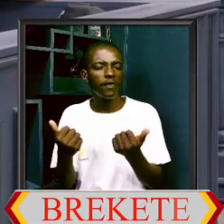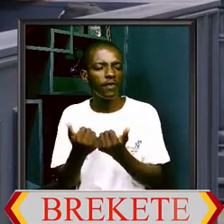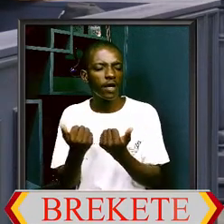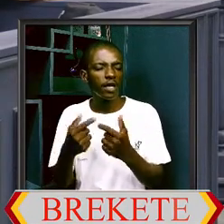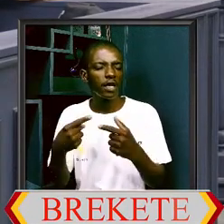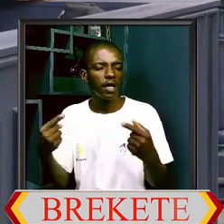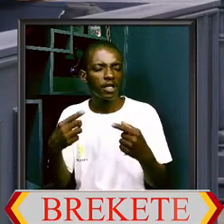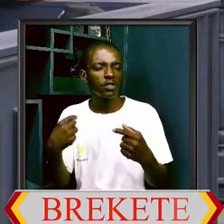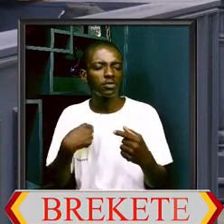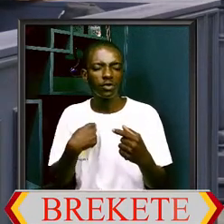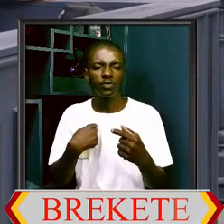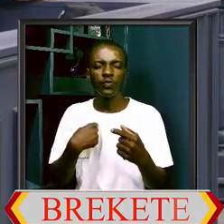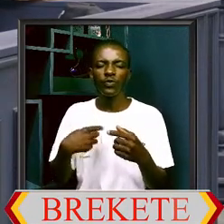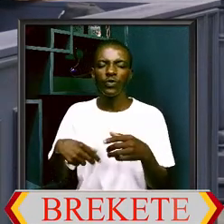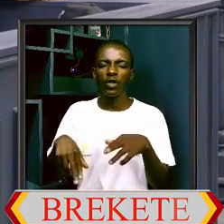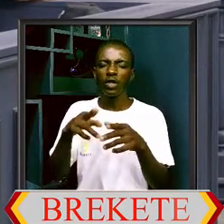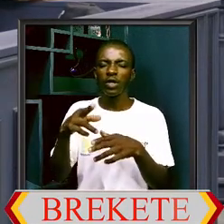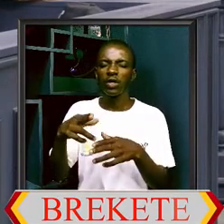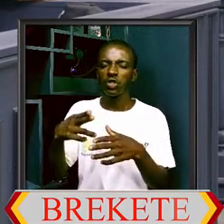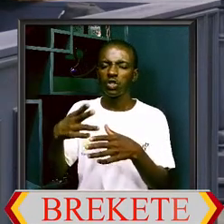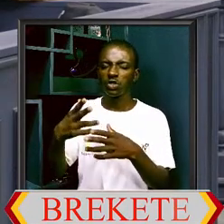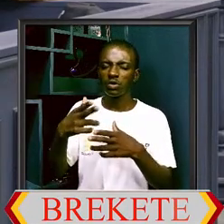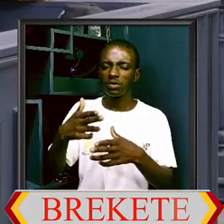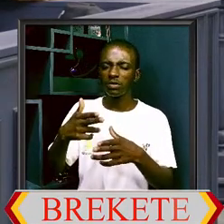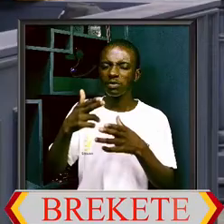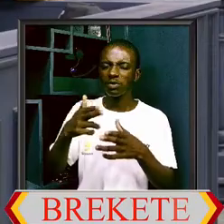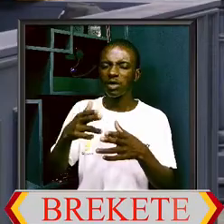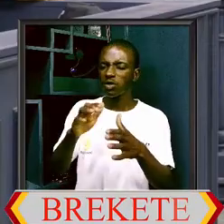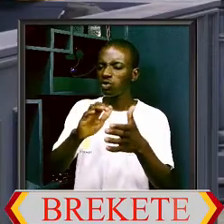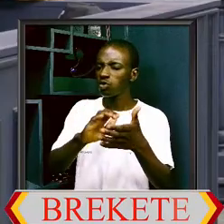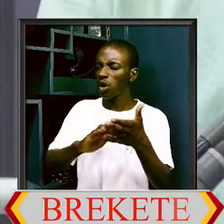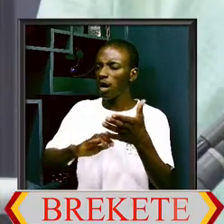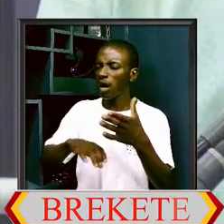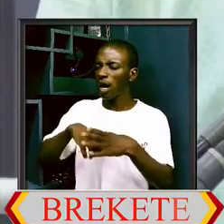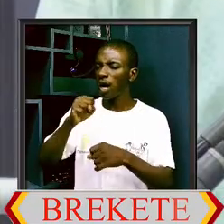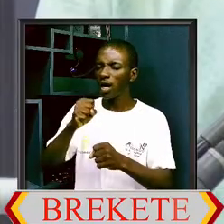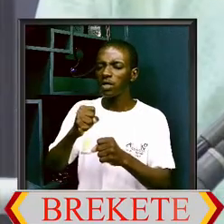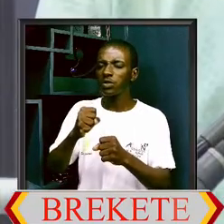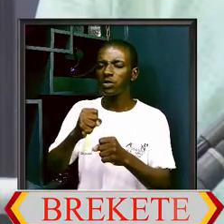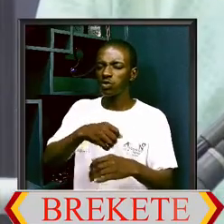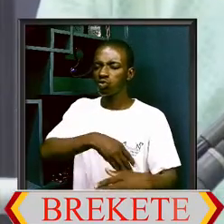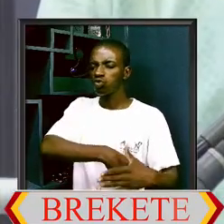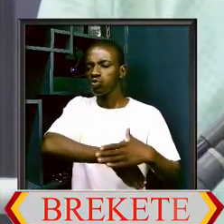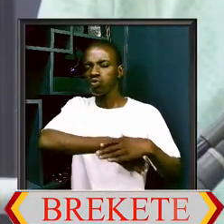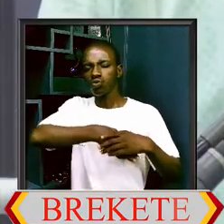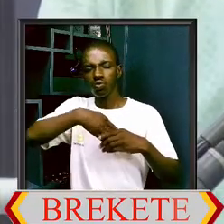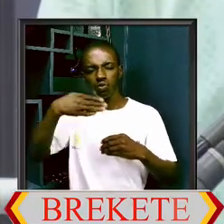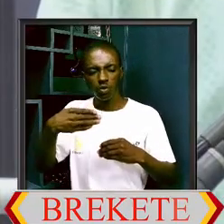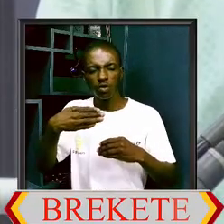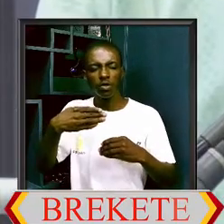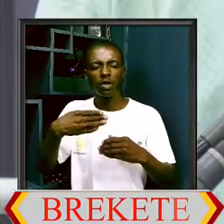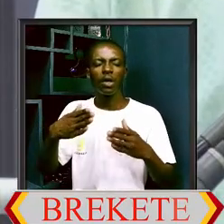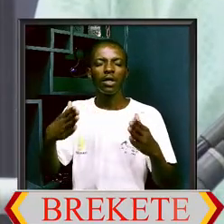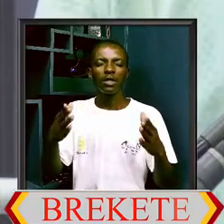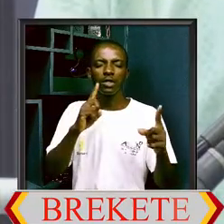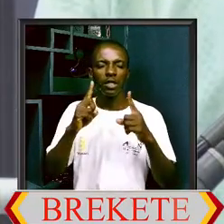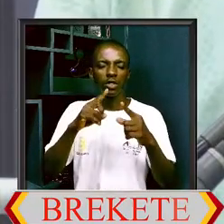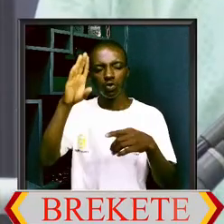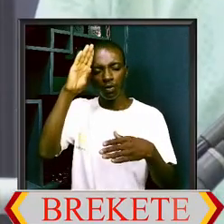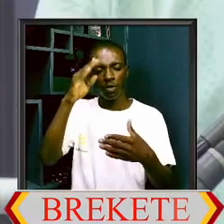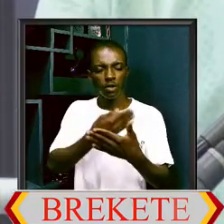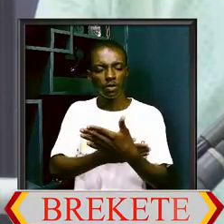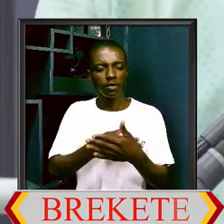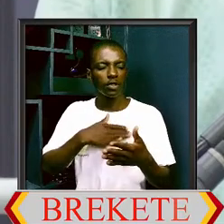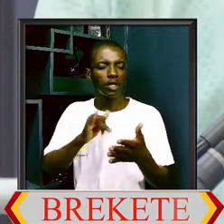amen take off your sheld oh Lord and draw out all Lord The Spar say unto my